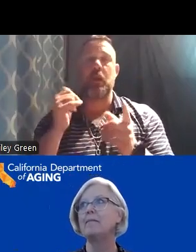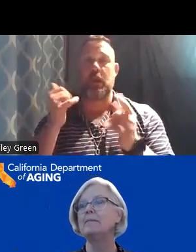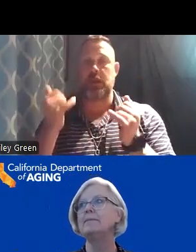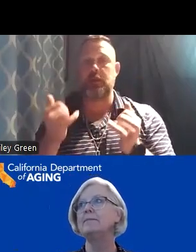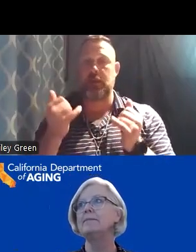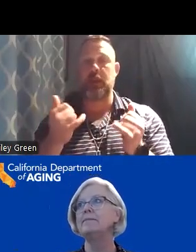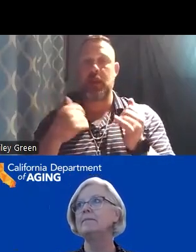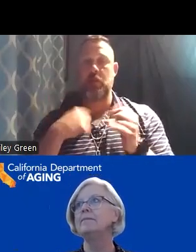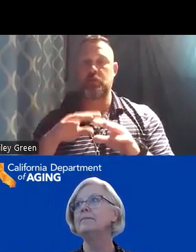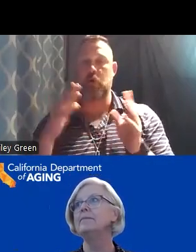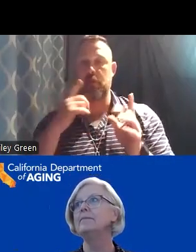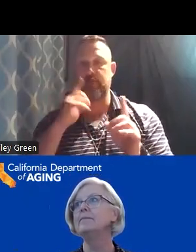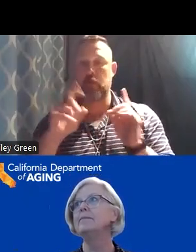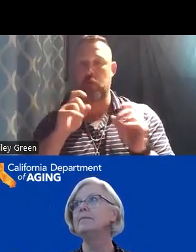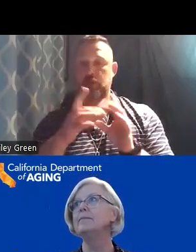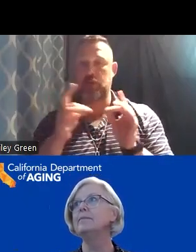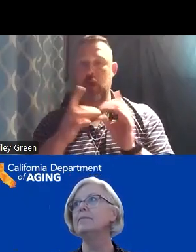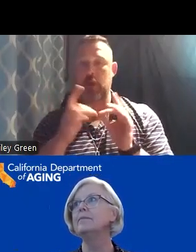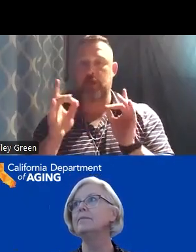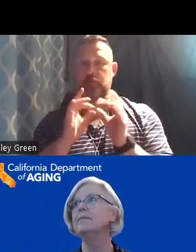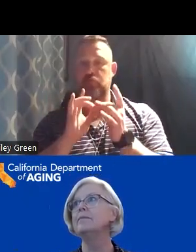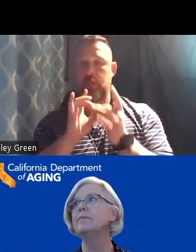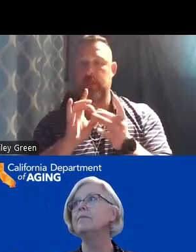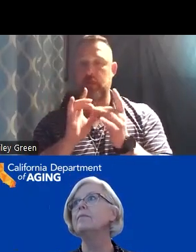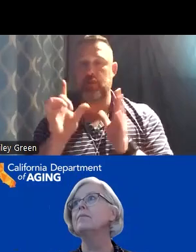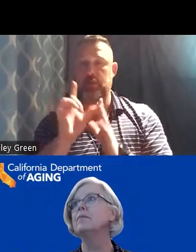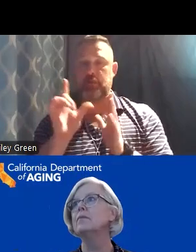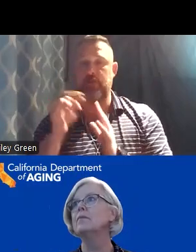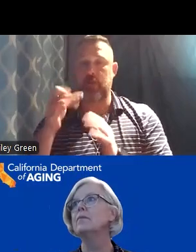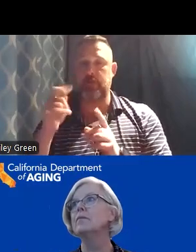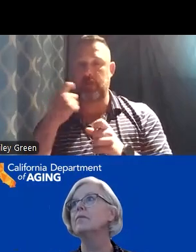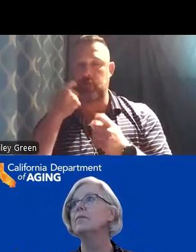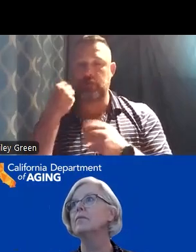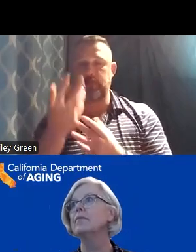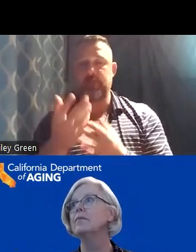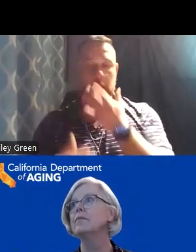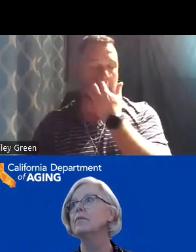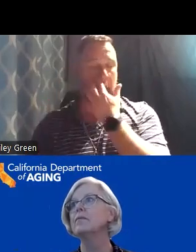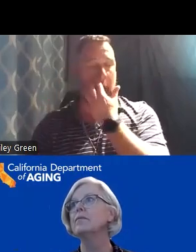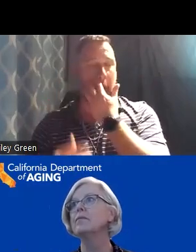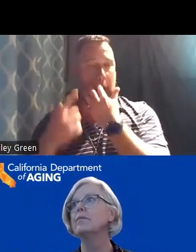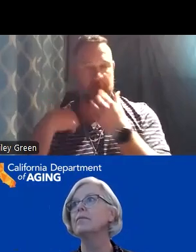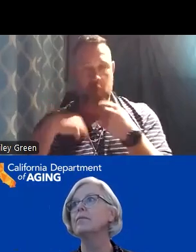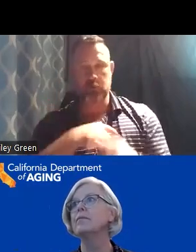should open it up for questions or comments related to the legislative update that was just given. for our group.